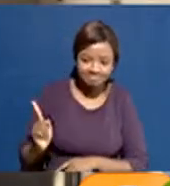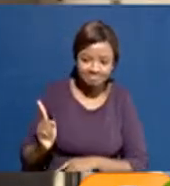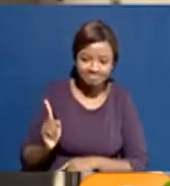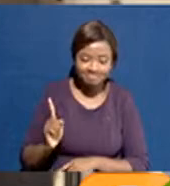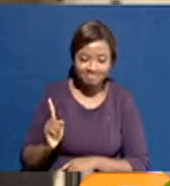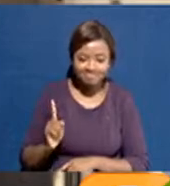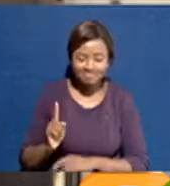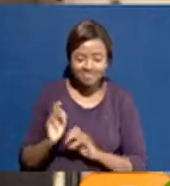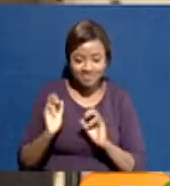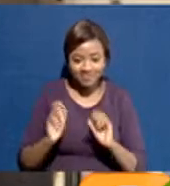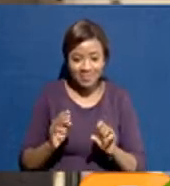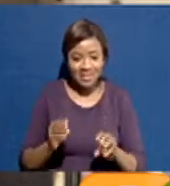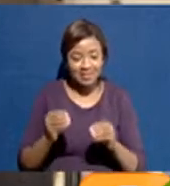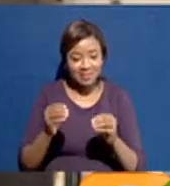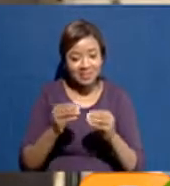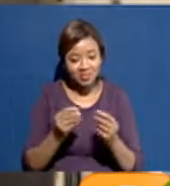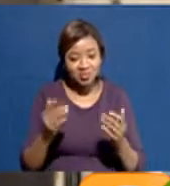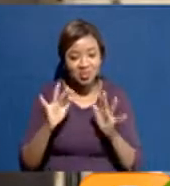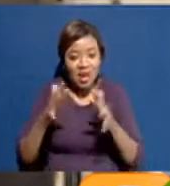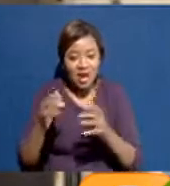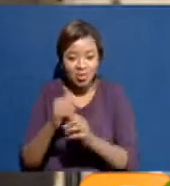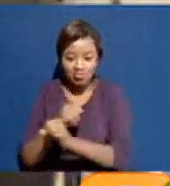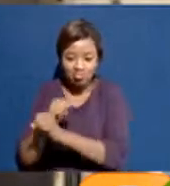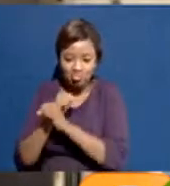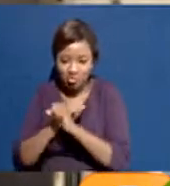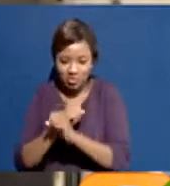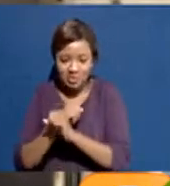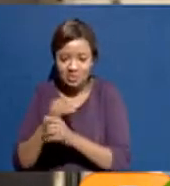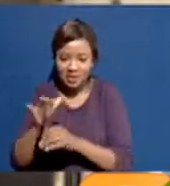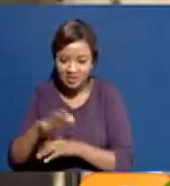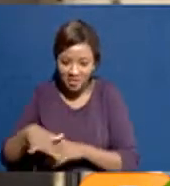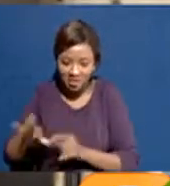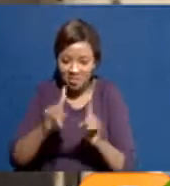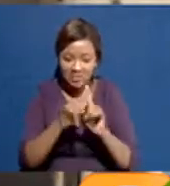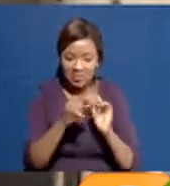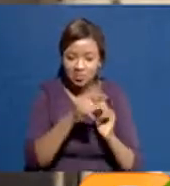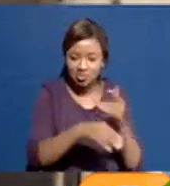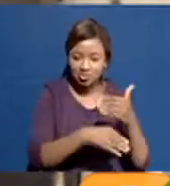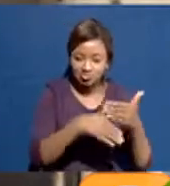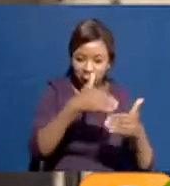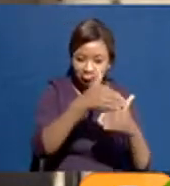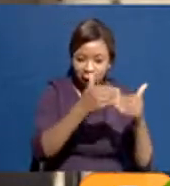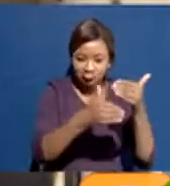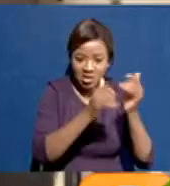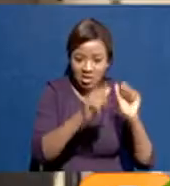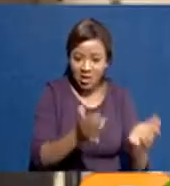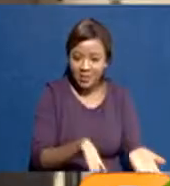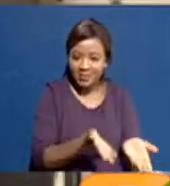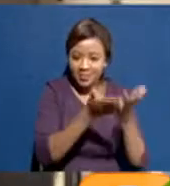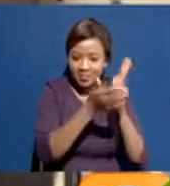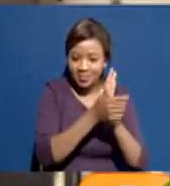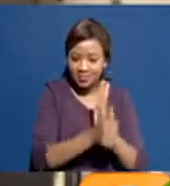not only providing a solution to the construction industry in Kenya, but also addressing the problem of climate